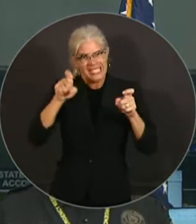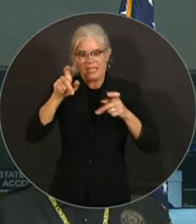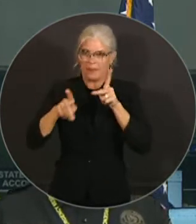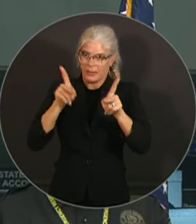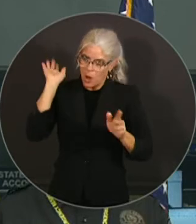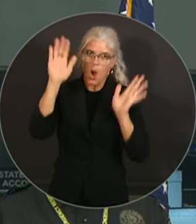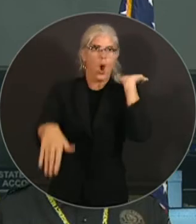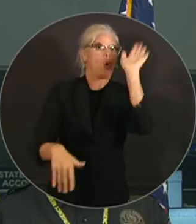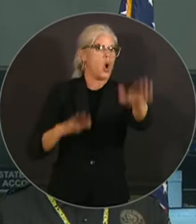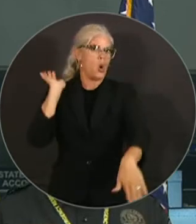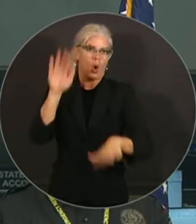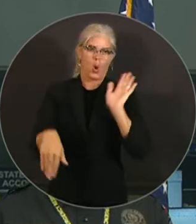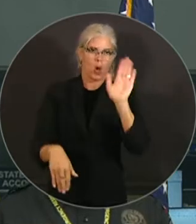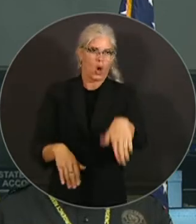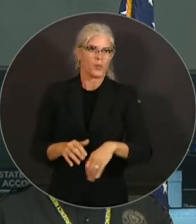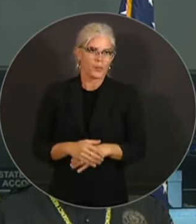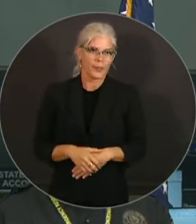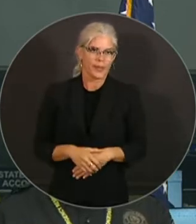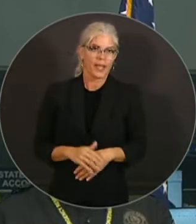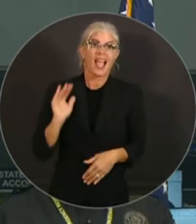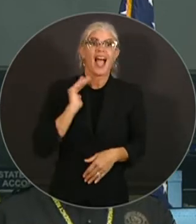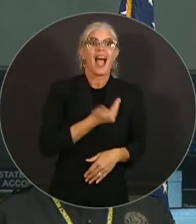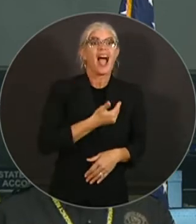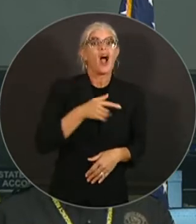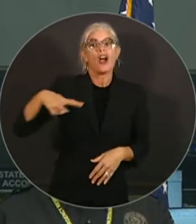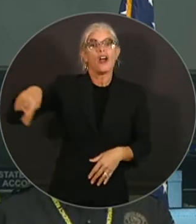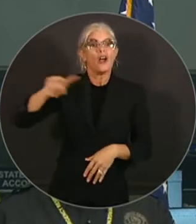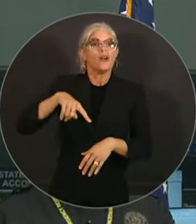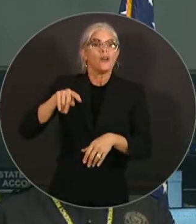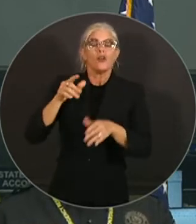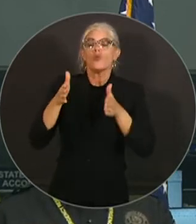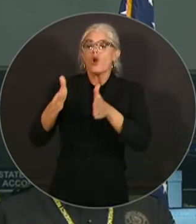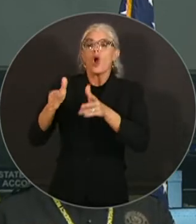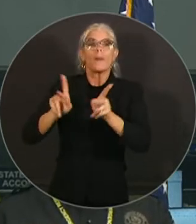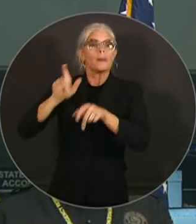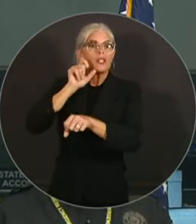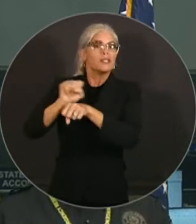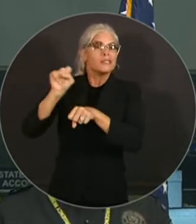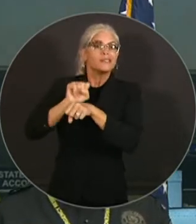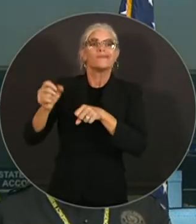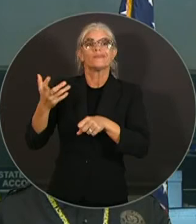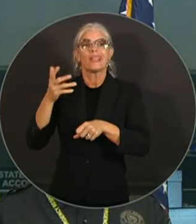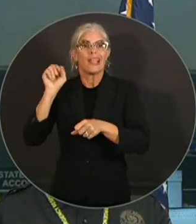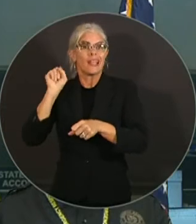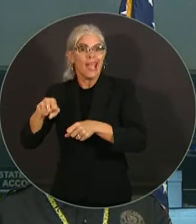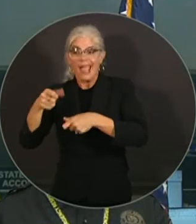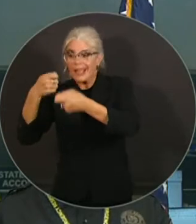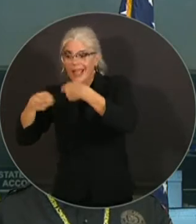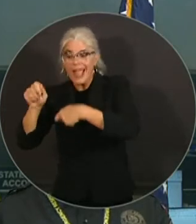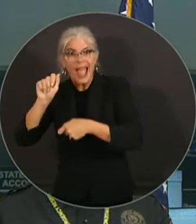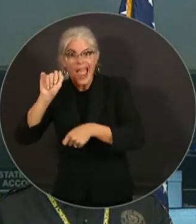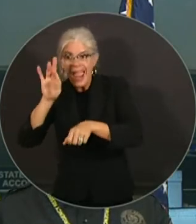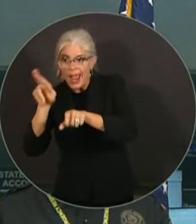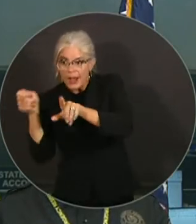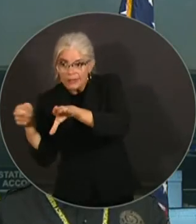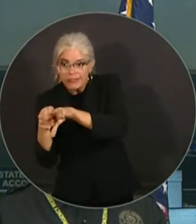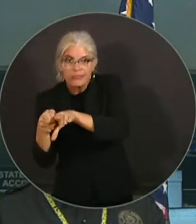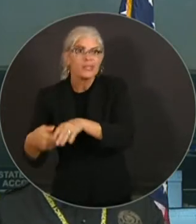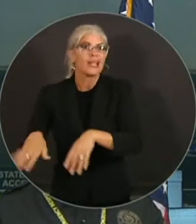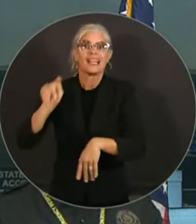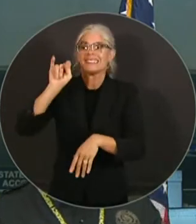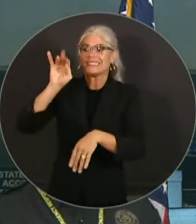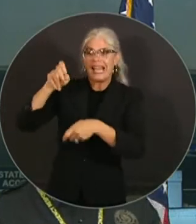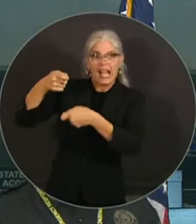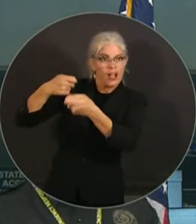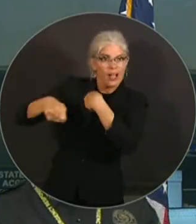to evacuate. Our Road Ranger Service Patrol do provide air, tire changing services, small amounts of fuel, and so our goal is to